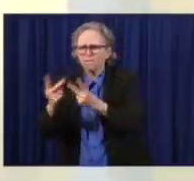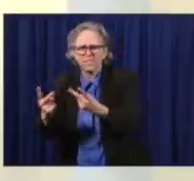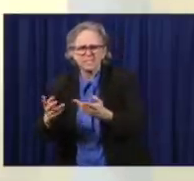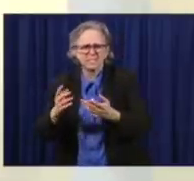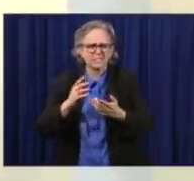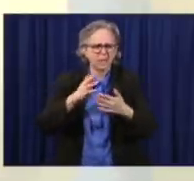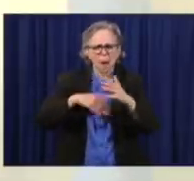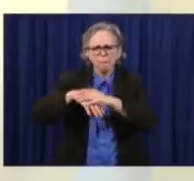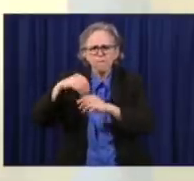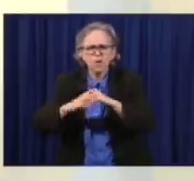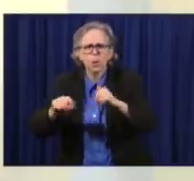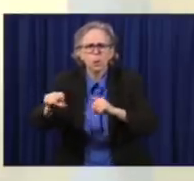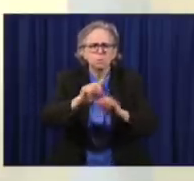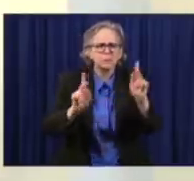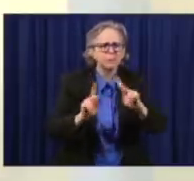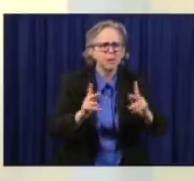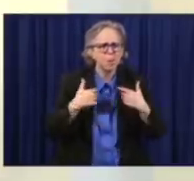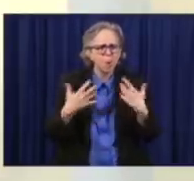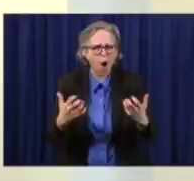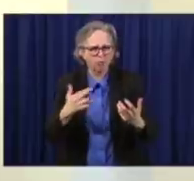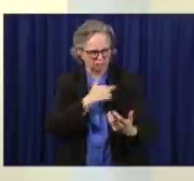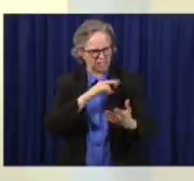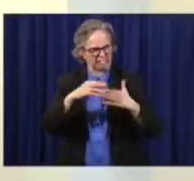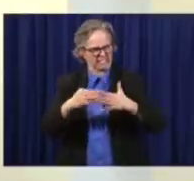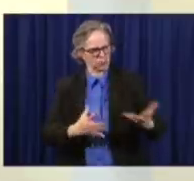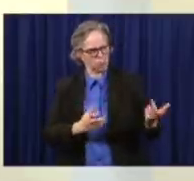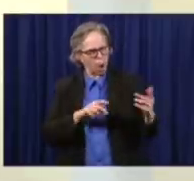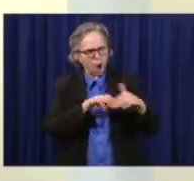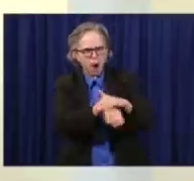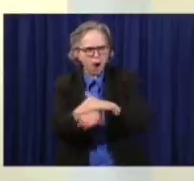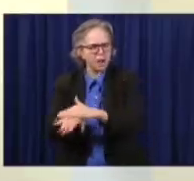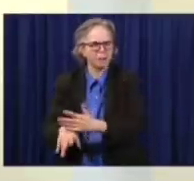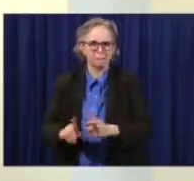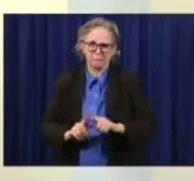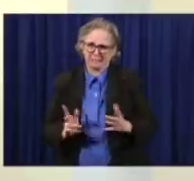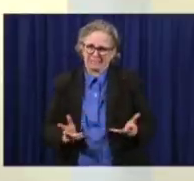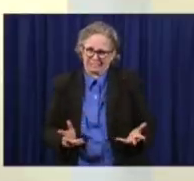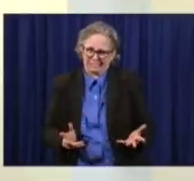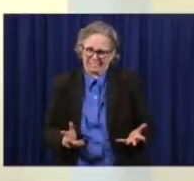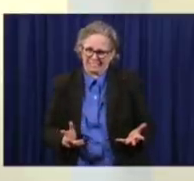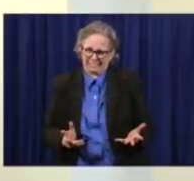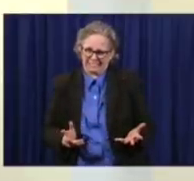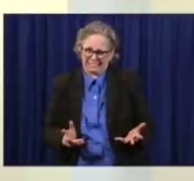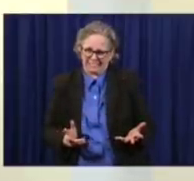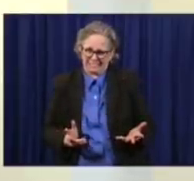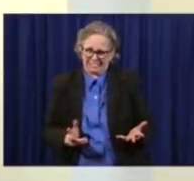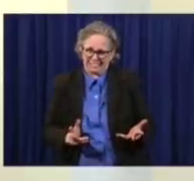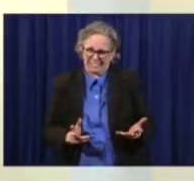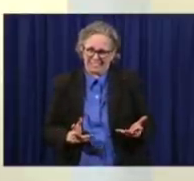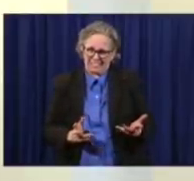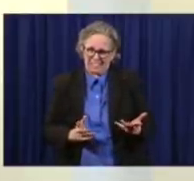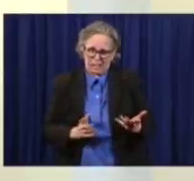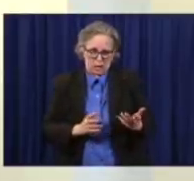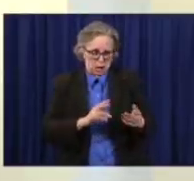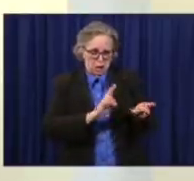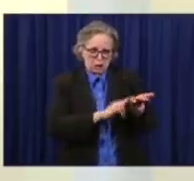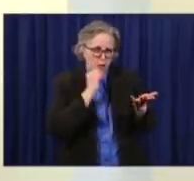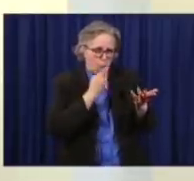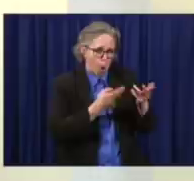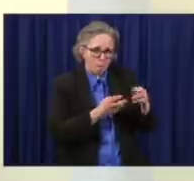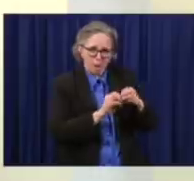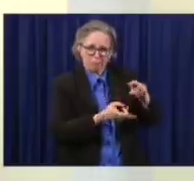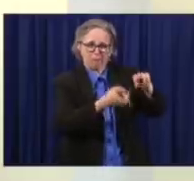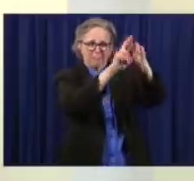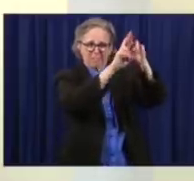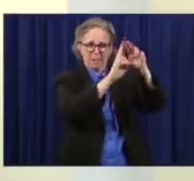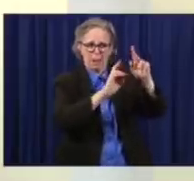one of the main reasons behind this was the biggest spike in nursing homes occurs when people come and go from the community